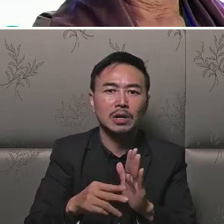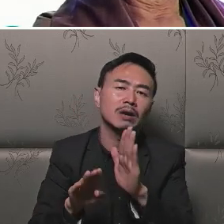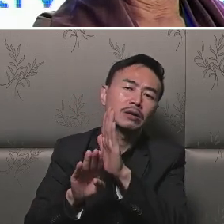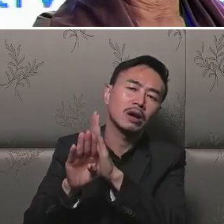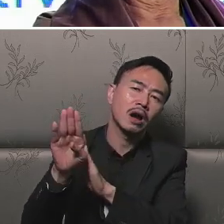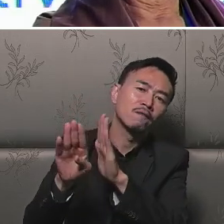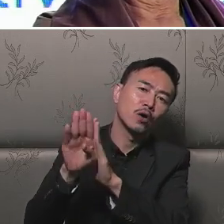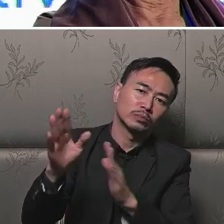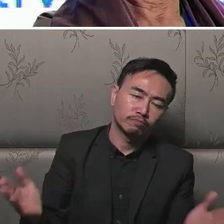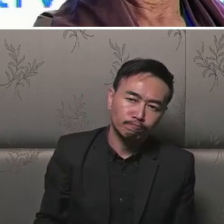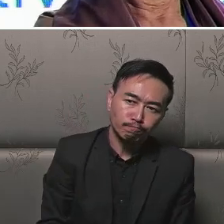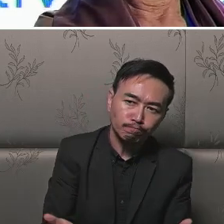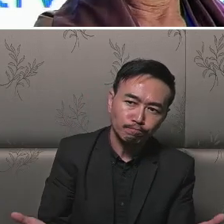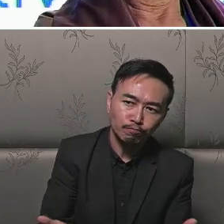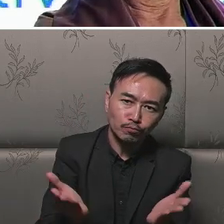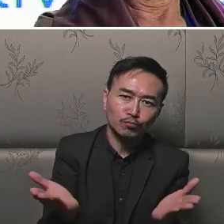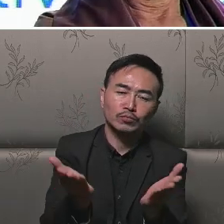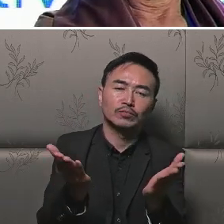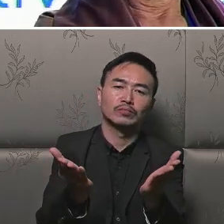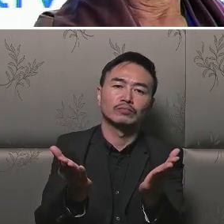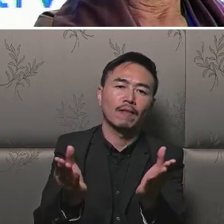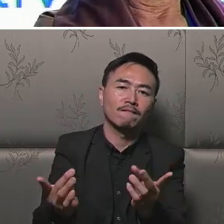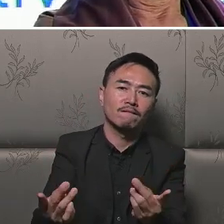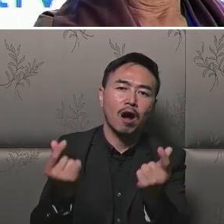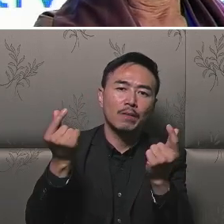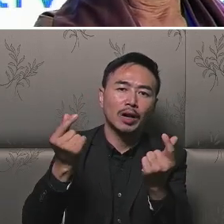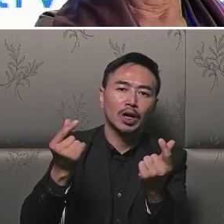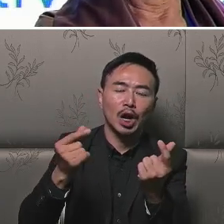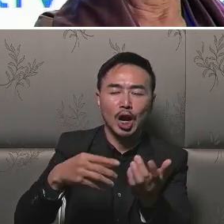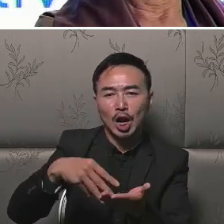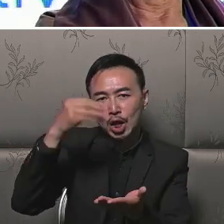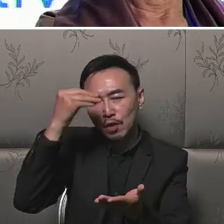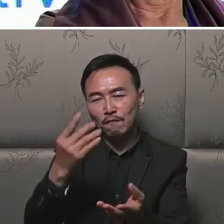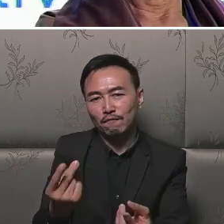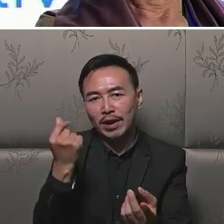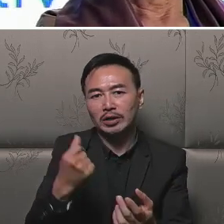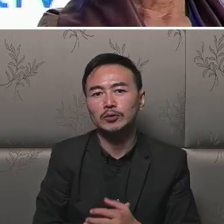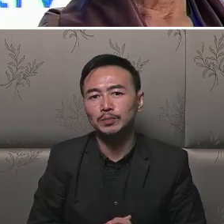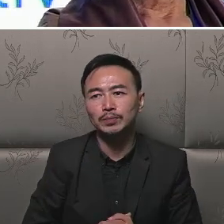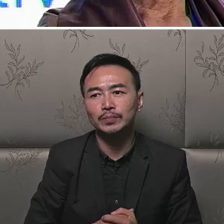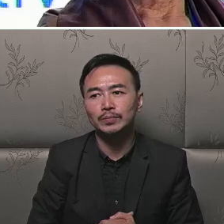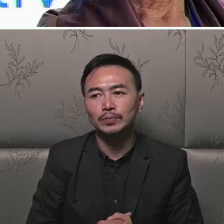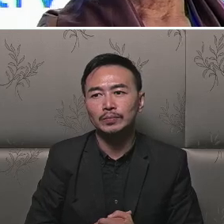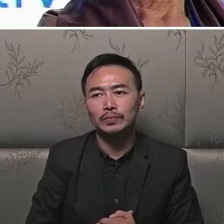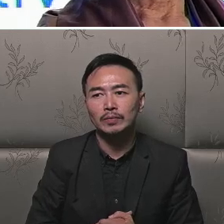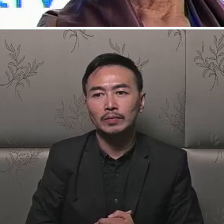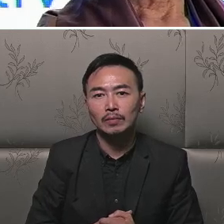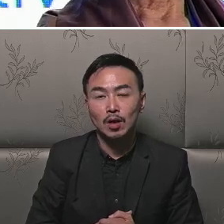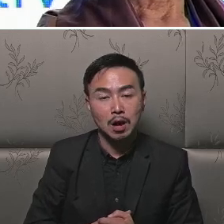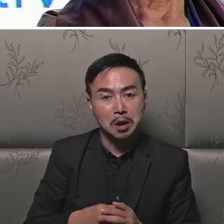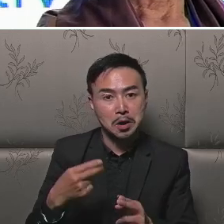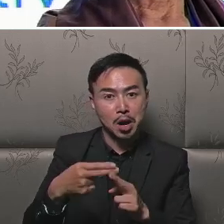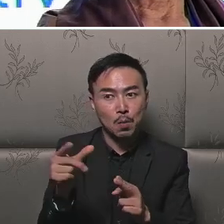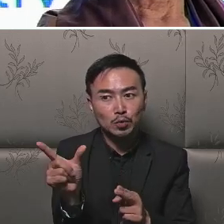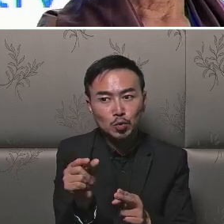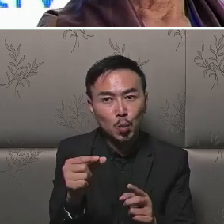aspects. As an acronym here, Sanyog stands for critical areas of